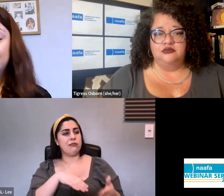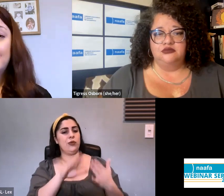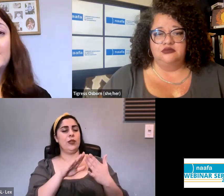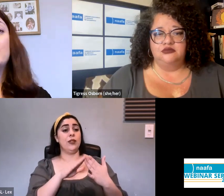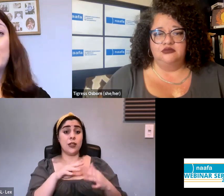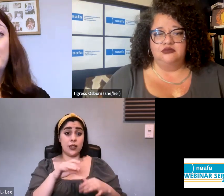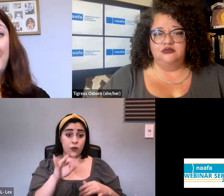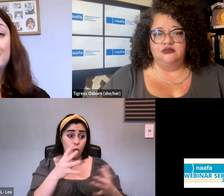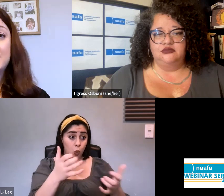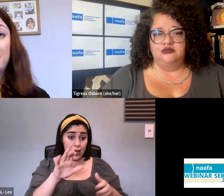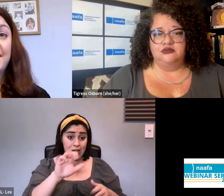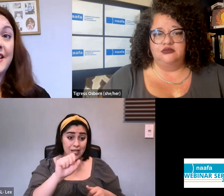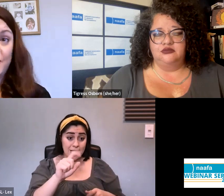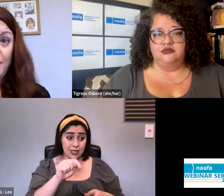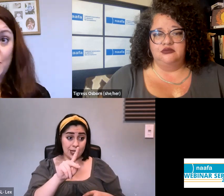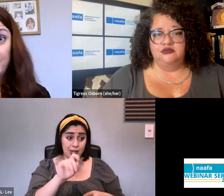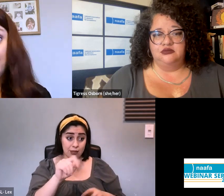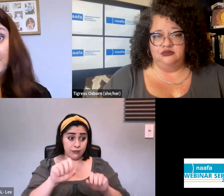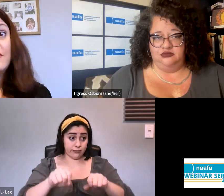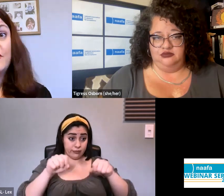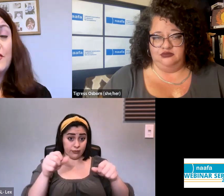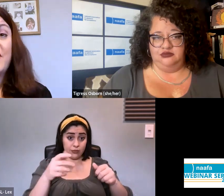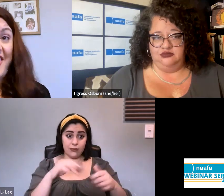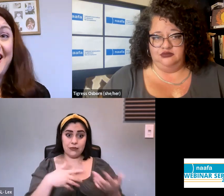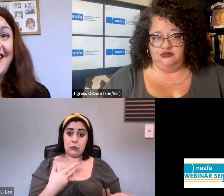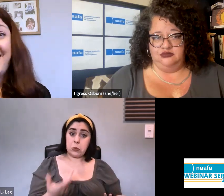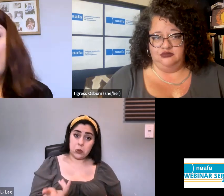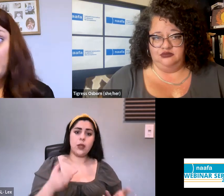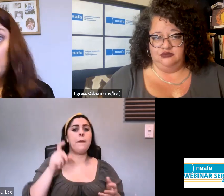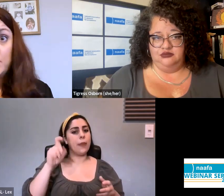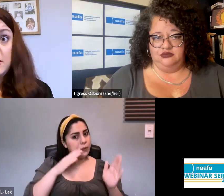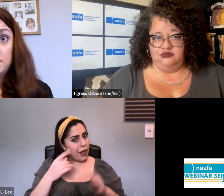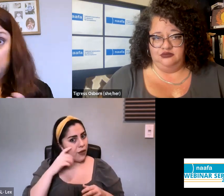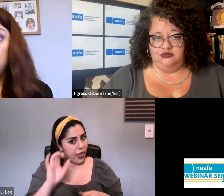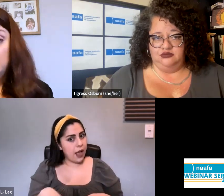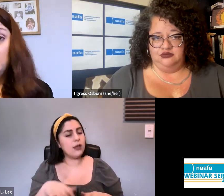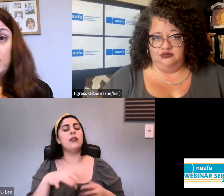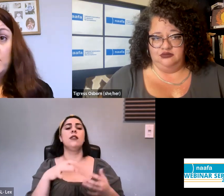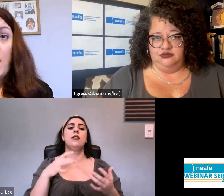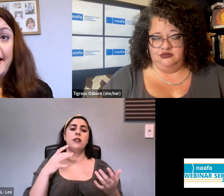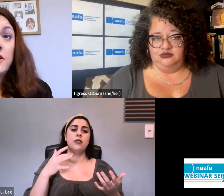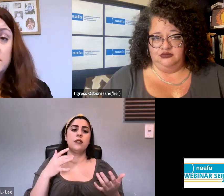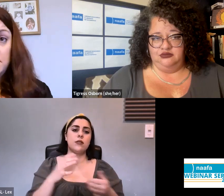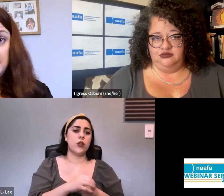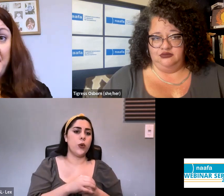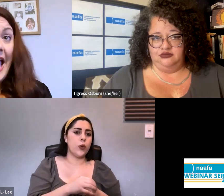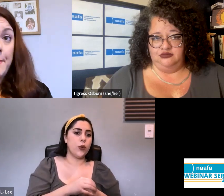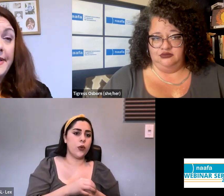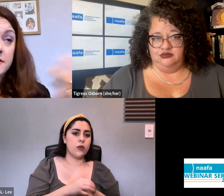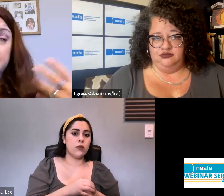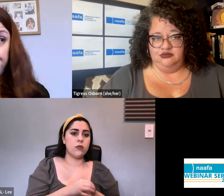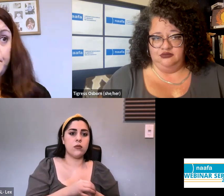pre-plan for something that for that day. Like if you were to walk out and